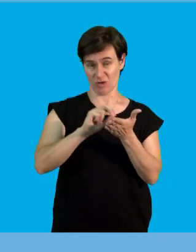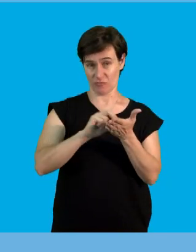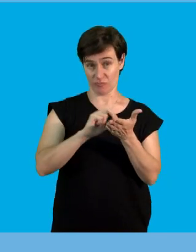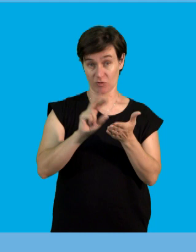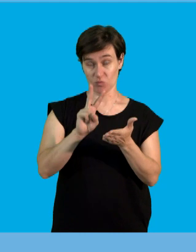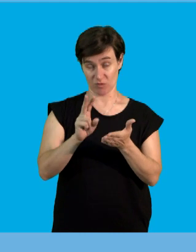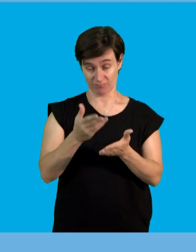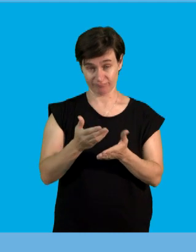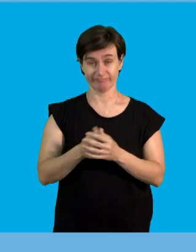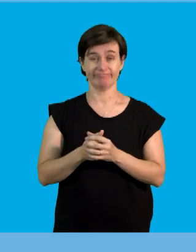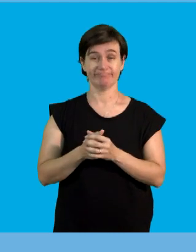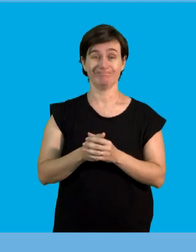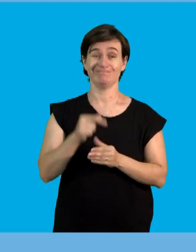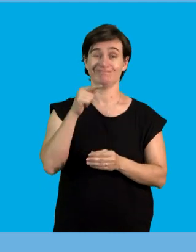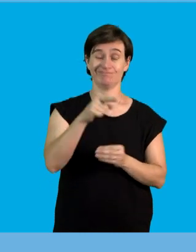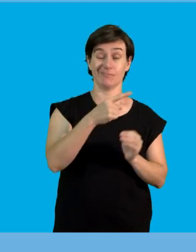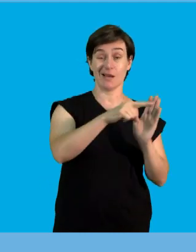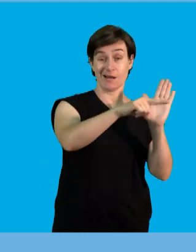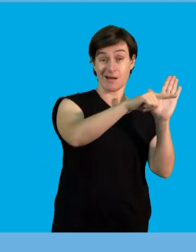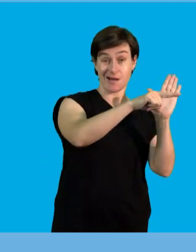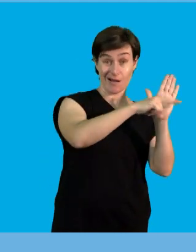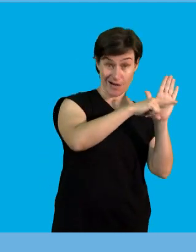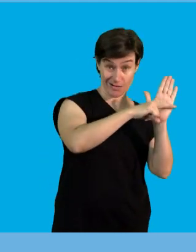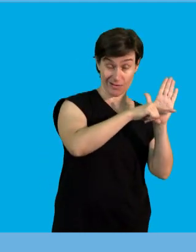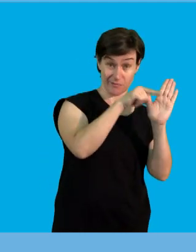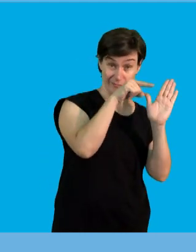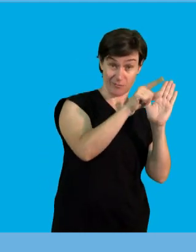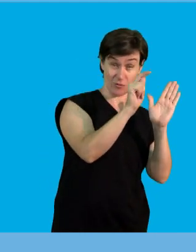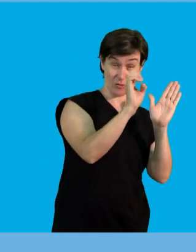will be